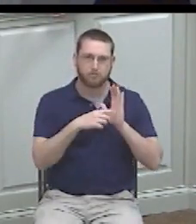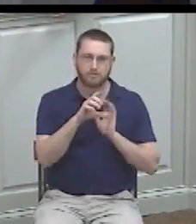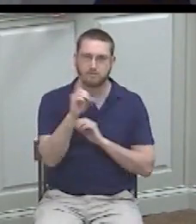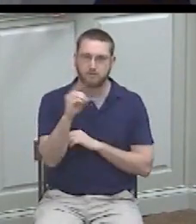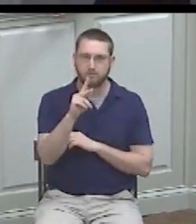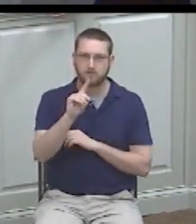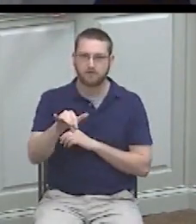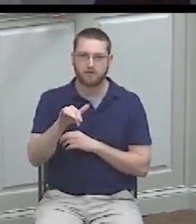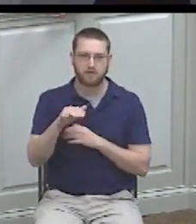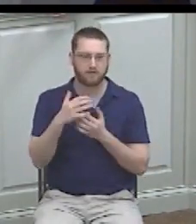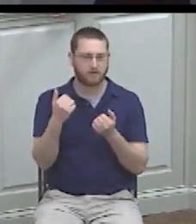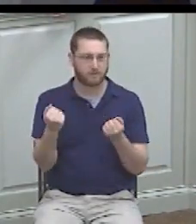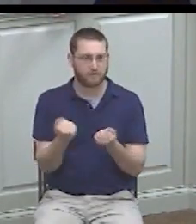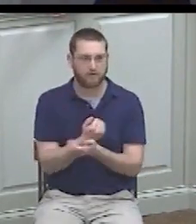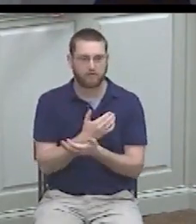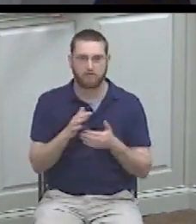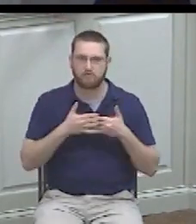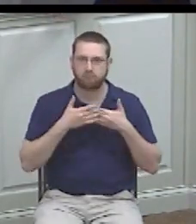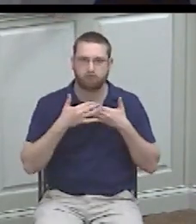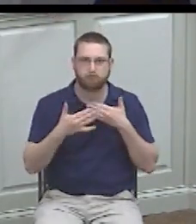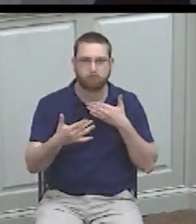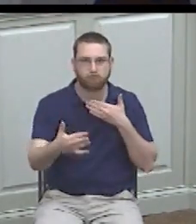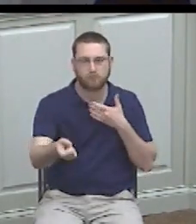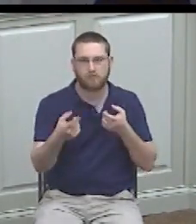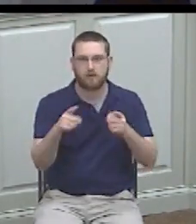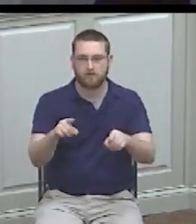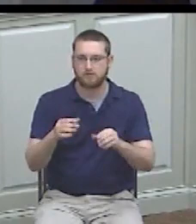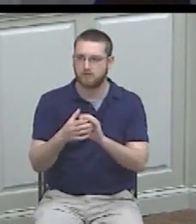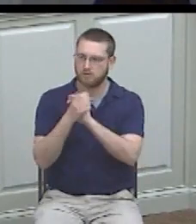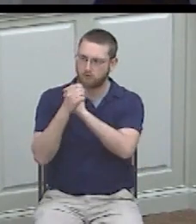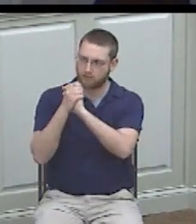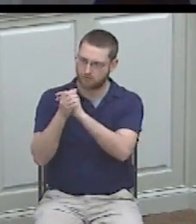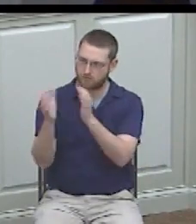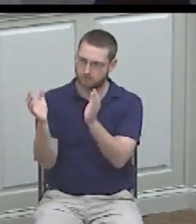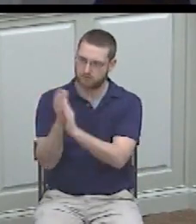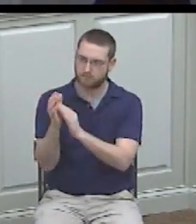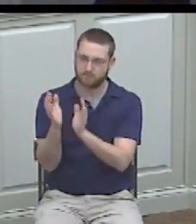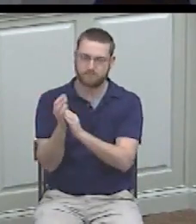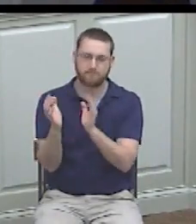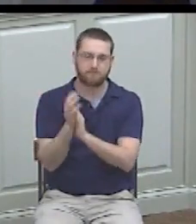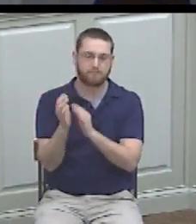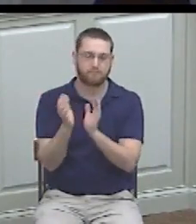all upcoming events. Congratulations, sir.